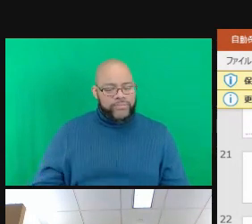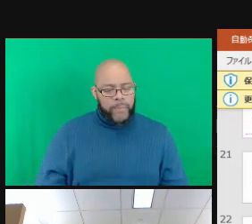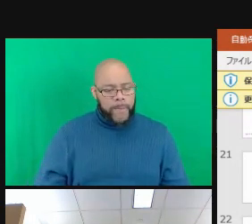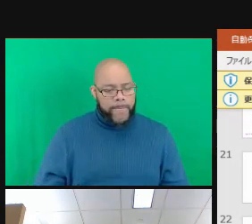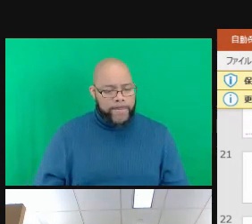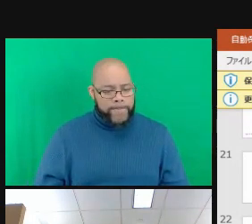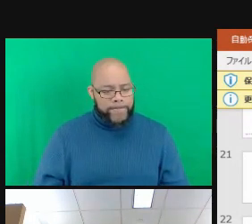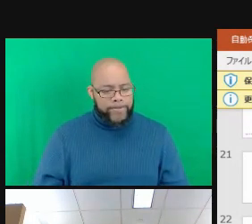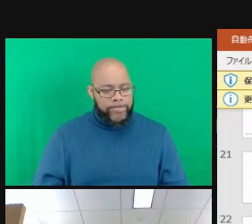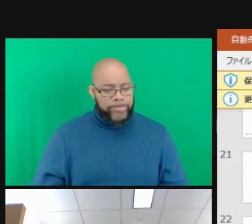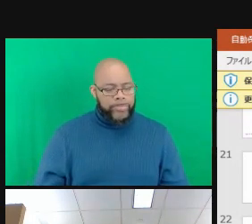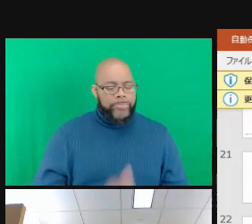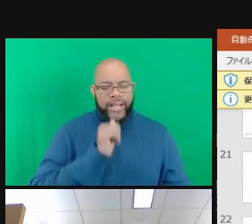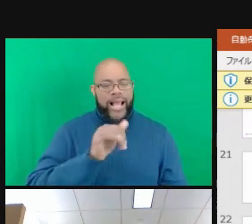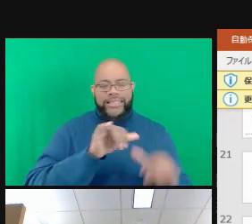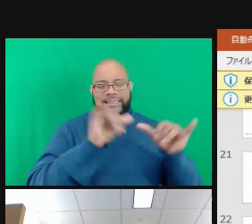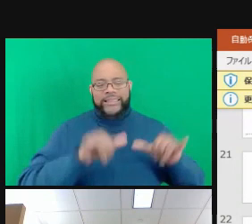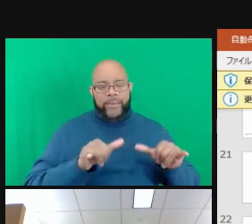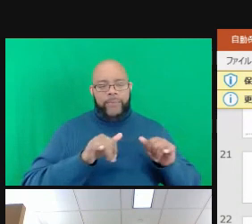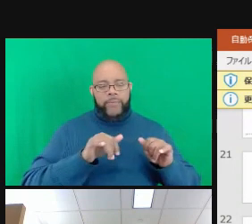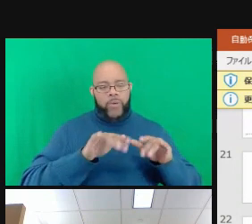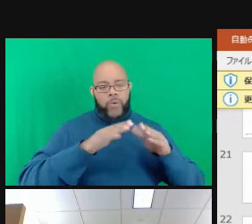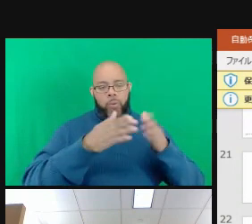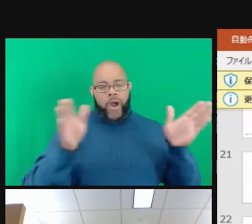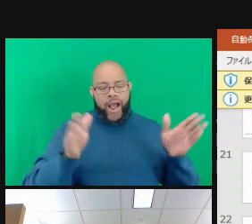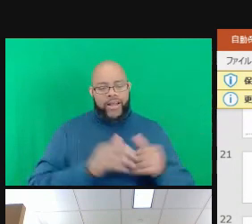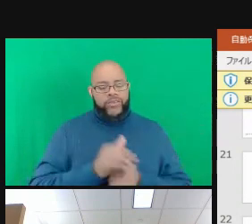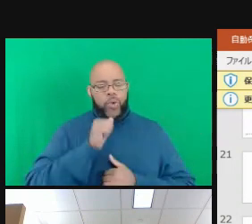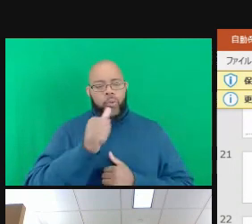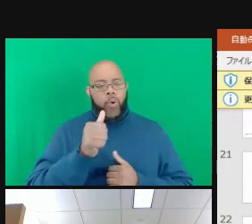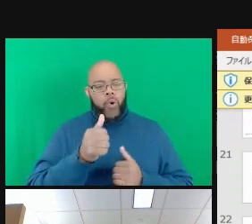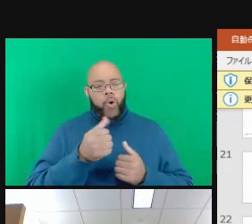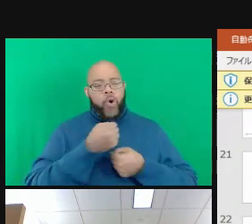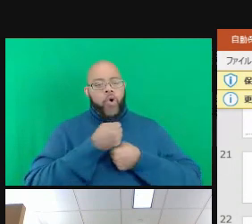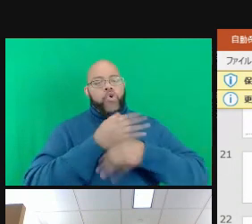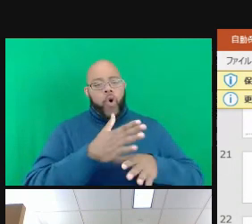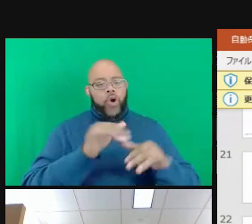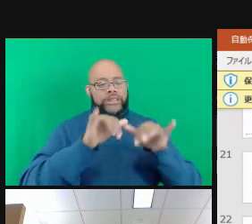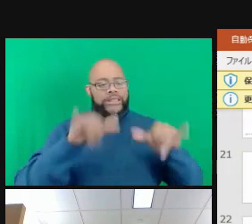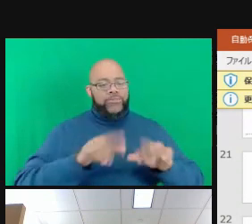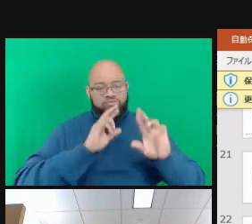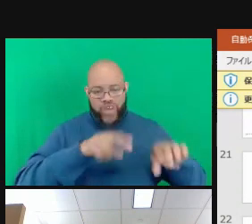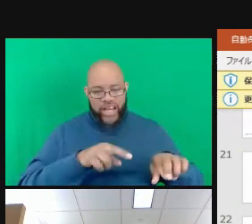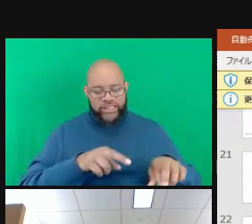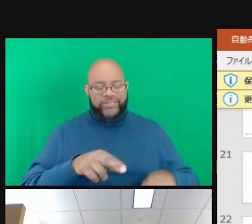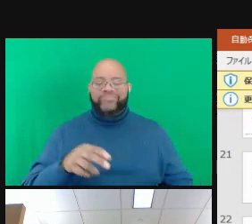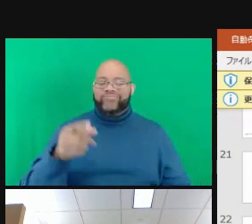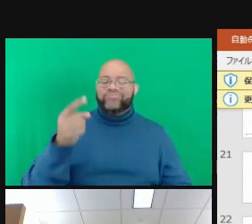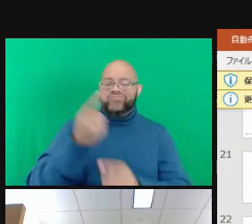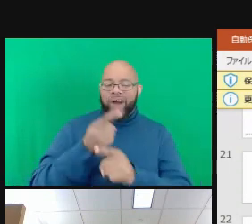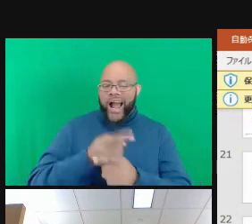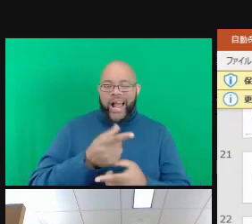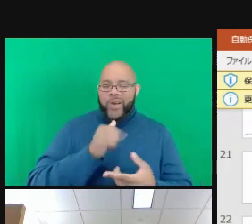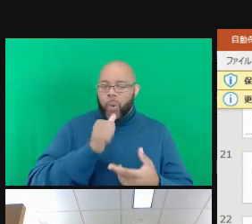Yeah, and not systemic. Yeah, so it won't trigger probably systemic reaction. No.